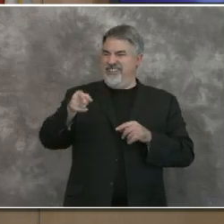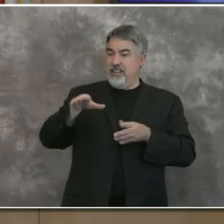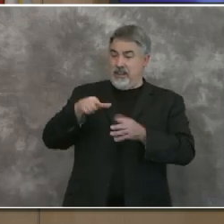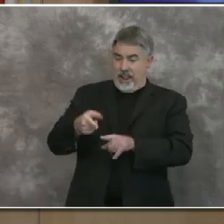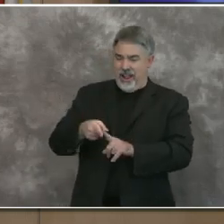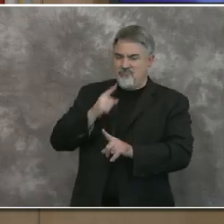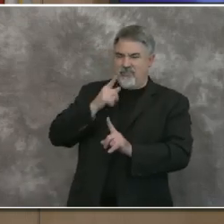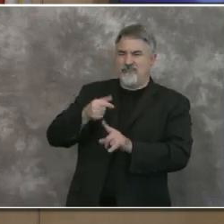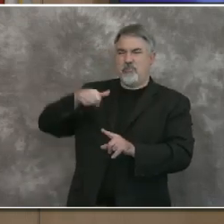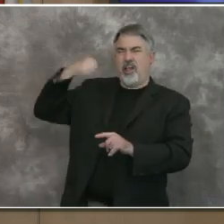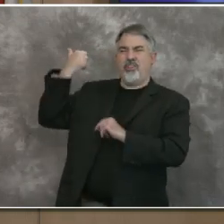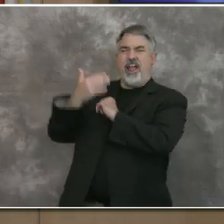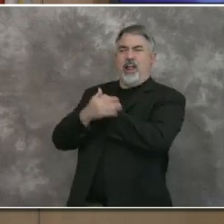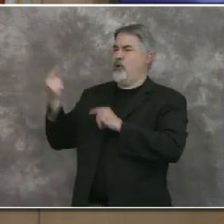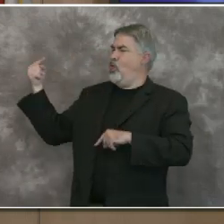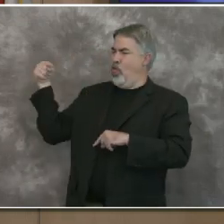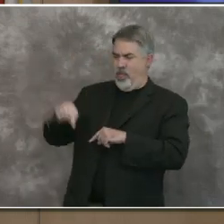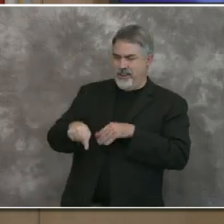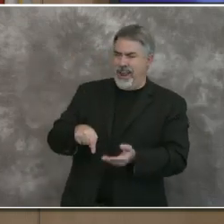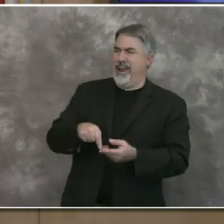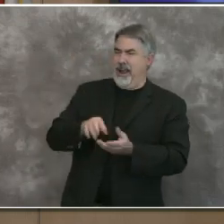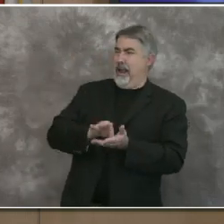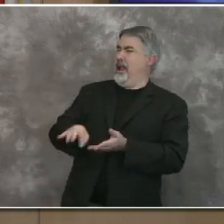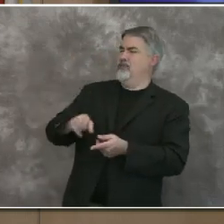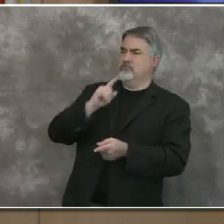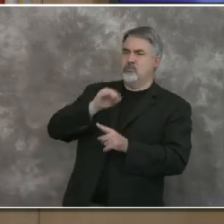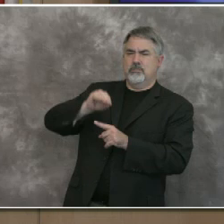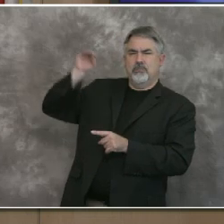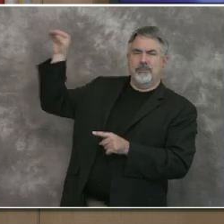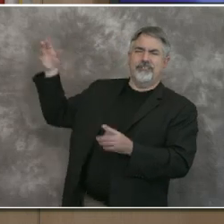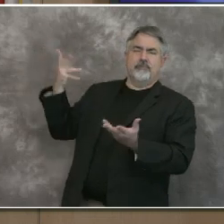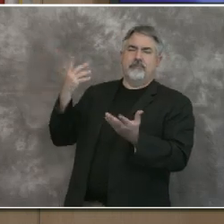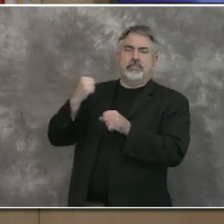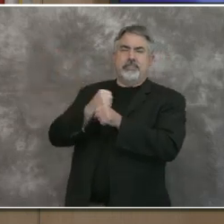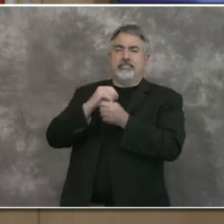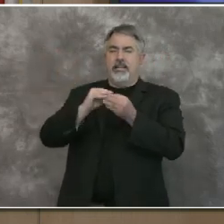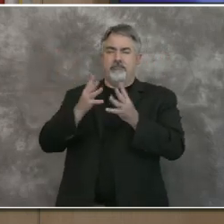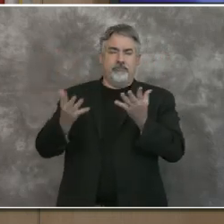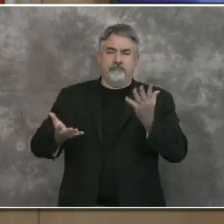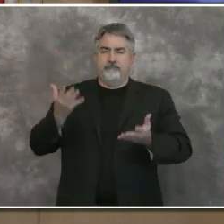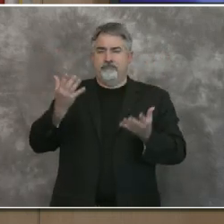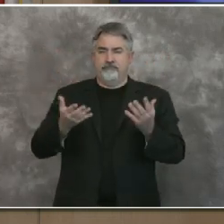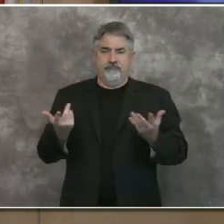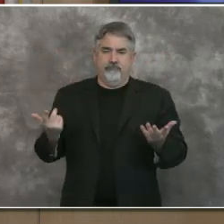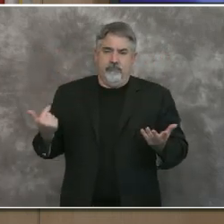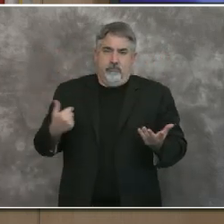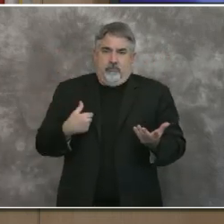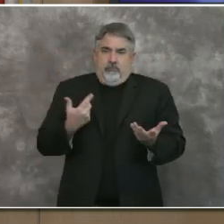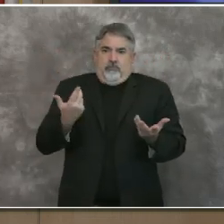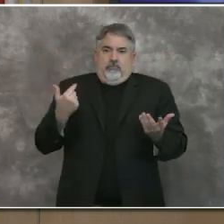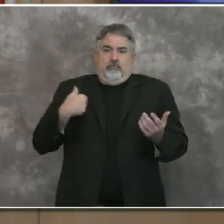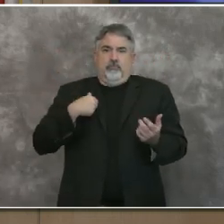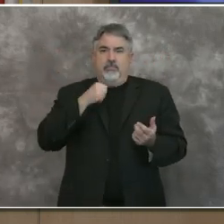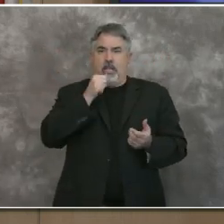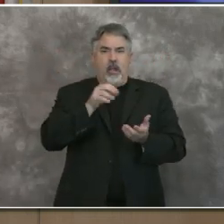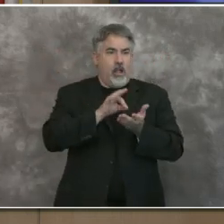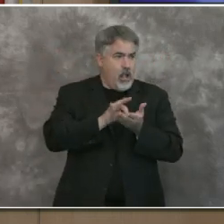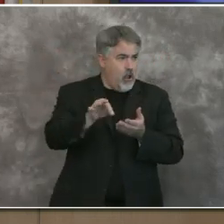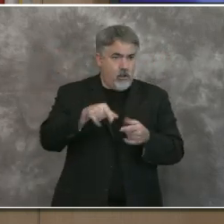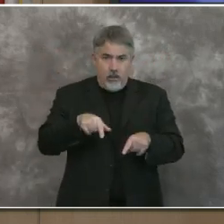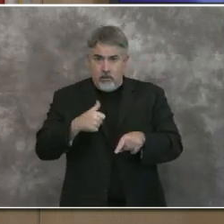where someone died. We do not include those non-resident deaths in our numbers. And